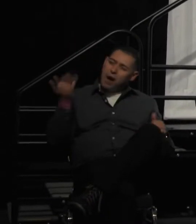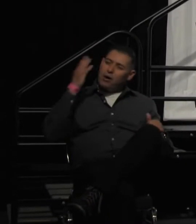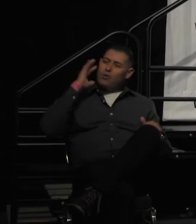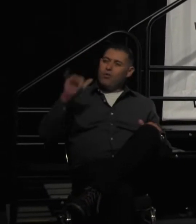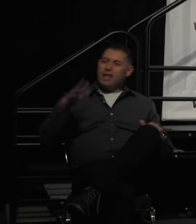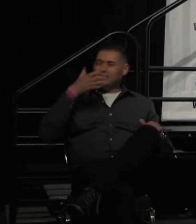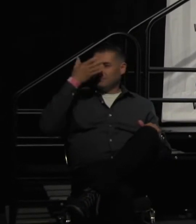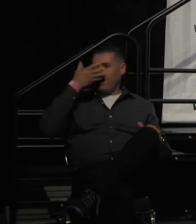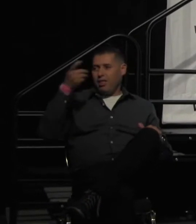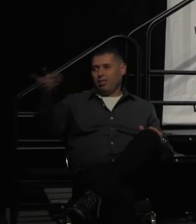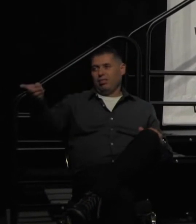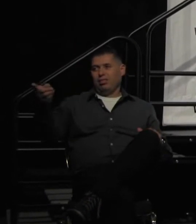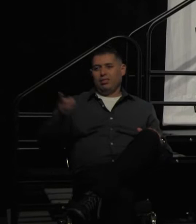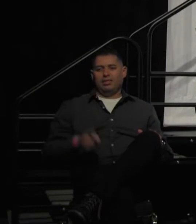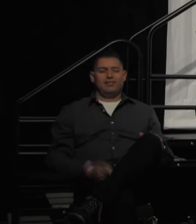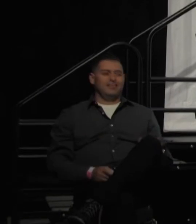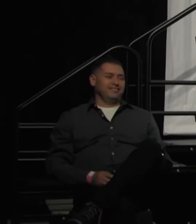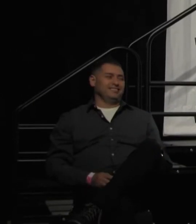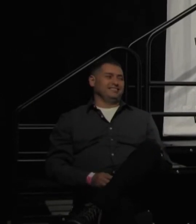is.